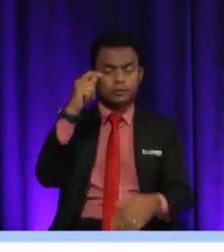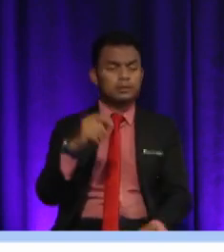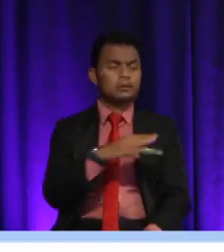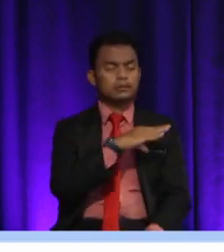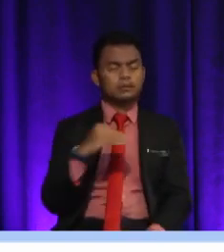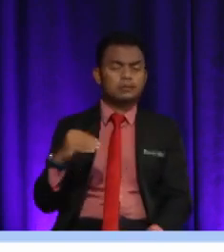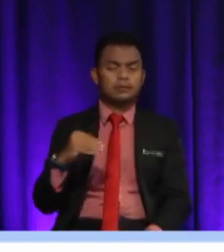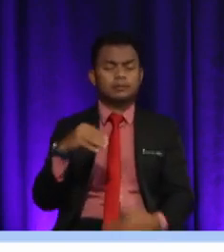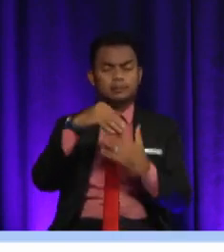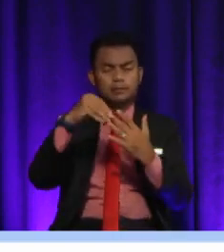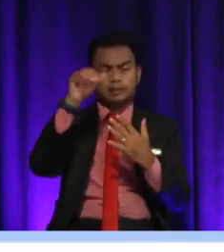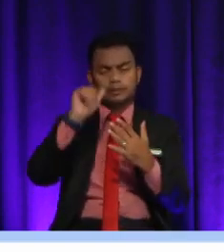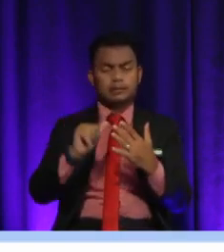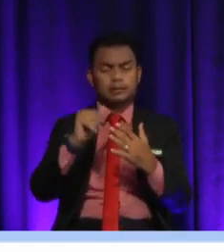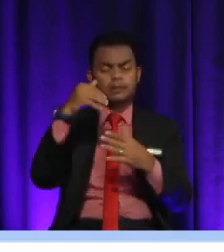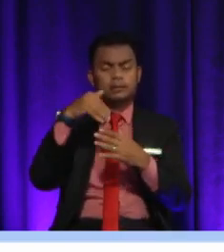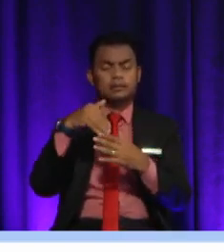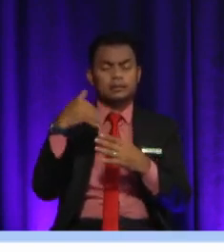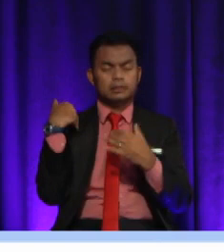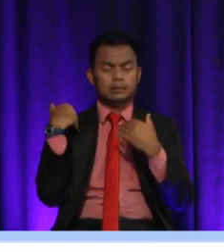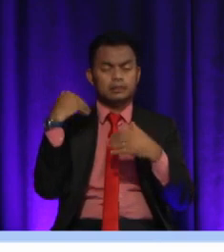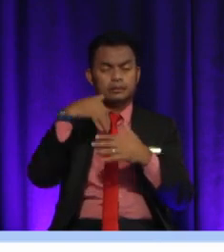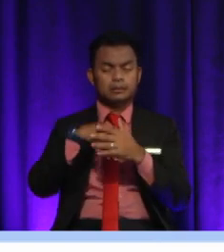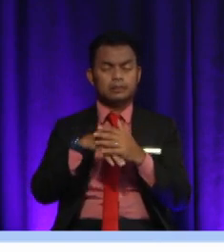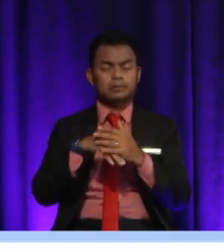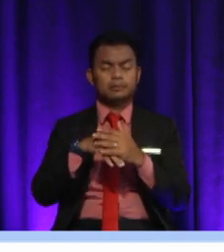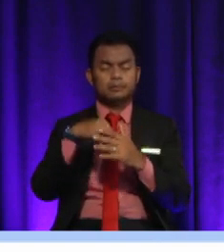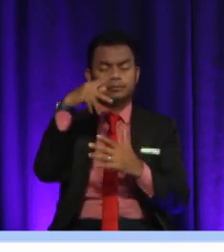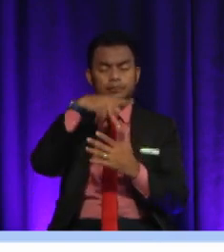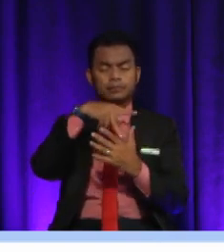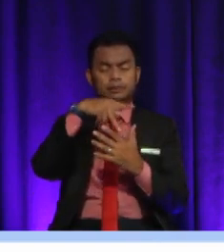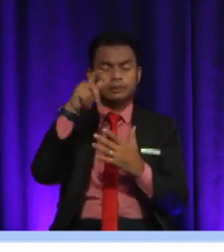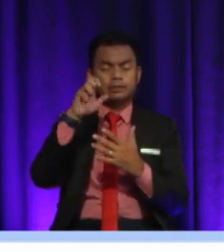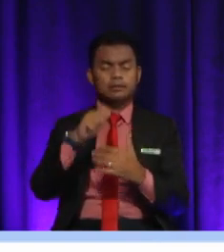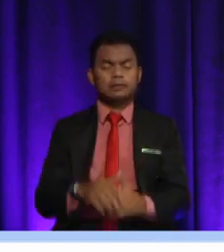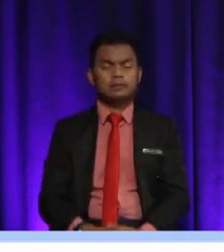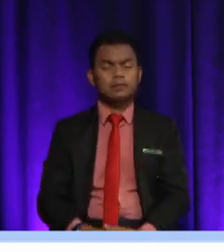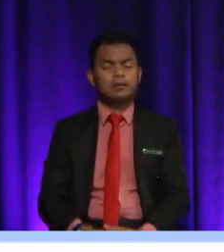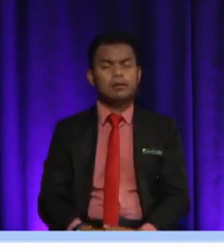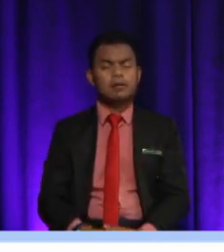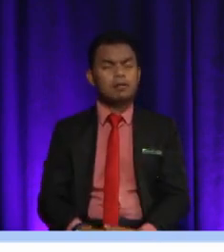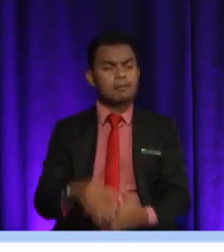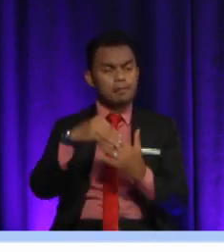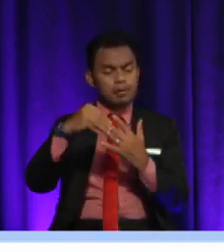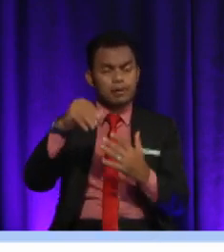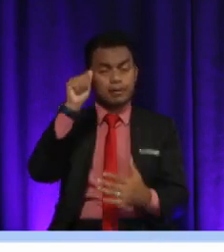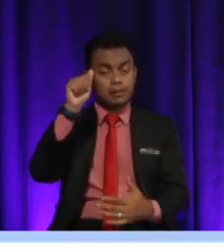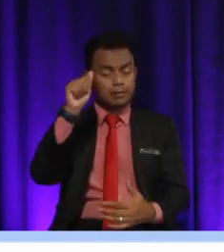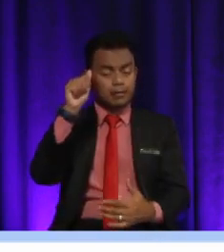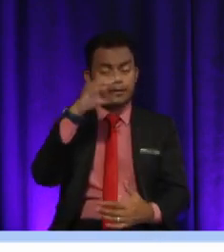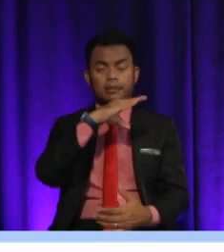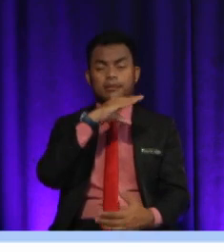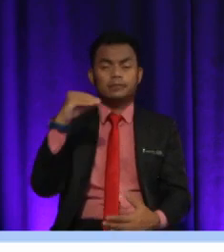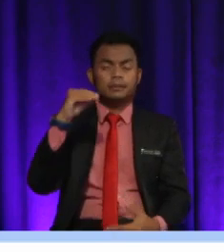side. So for number 3, option A, a house with 7 floors. Option B, a house she could continue